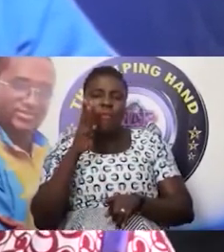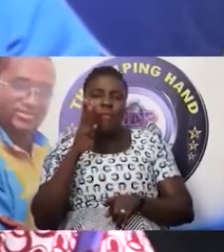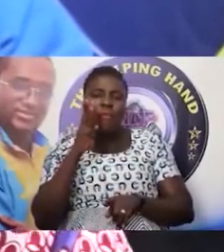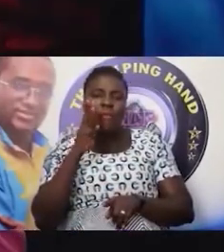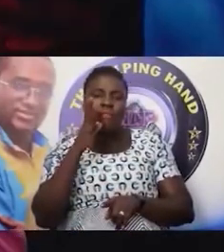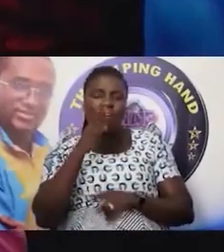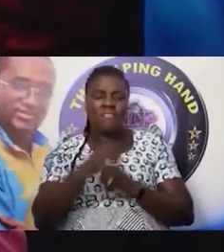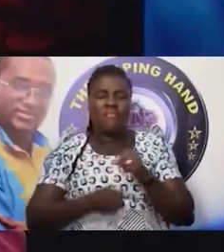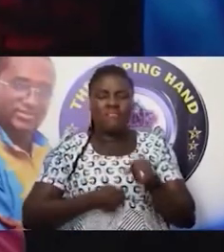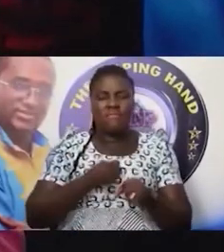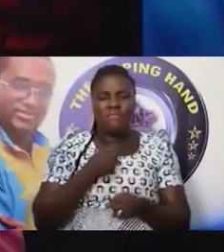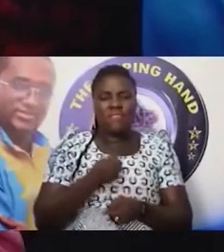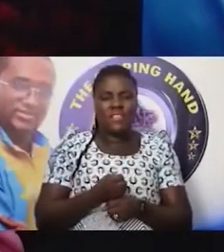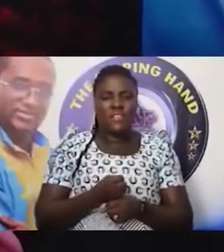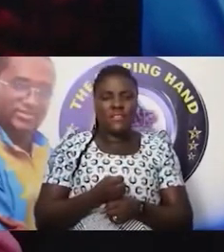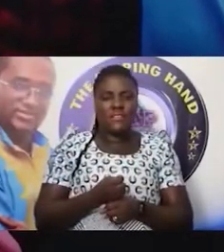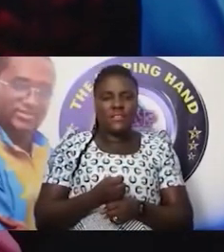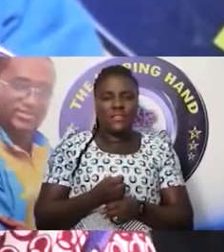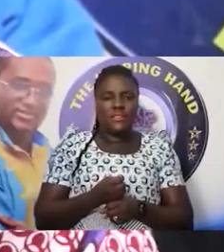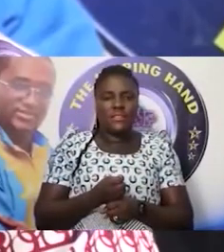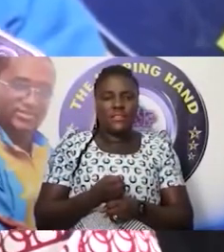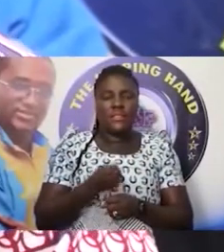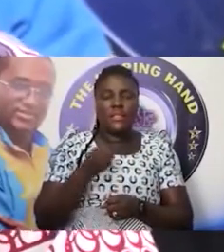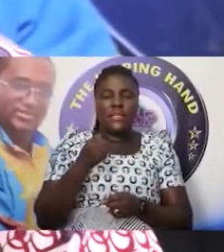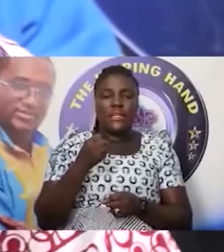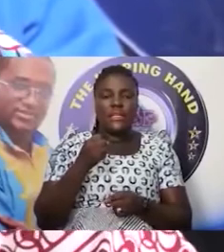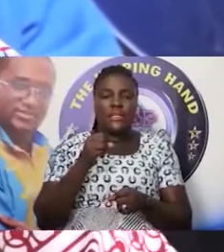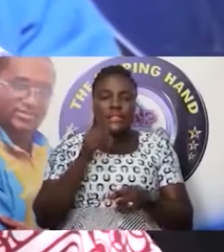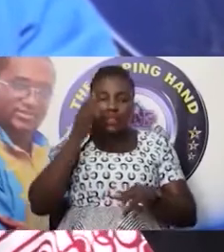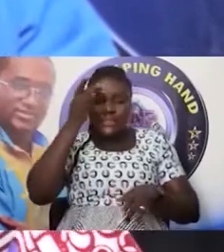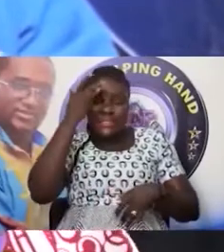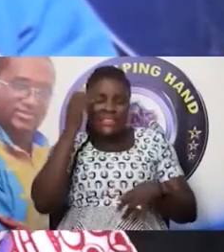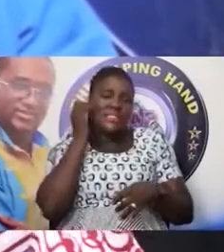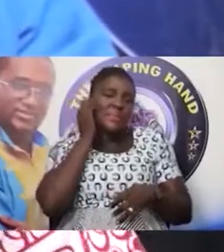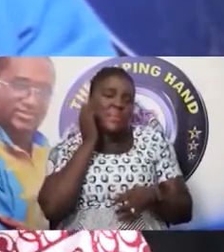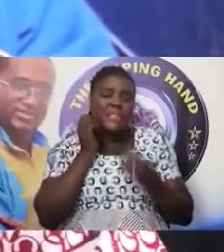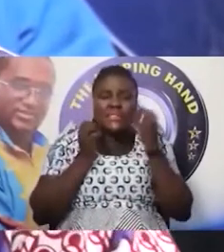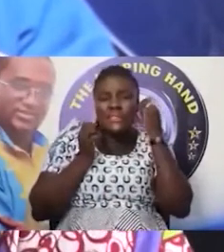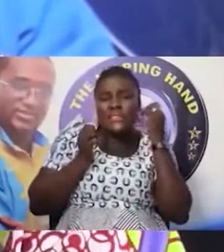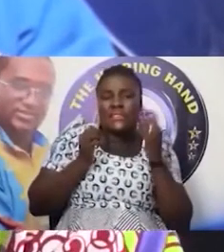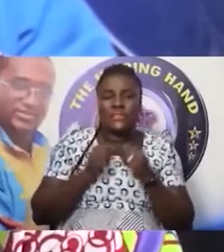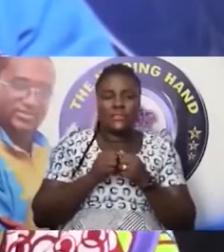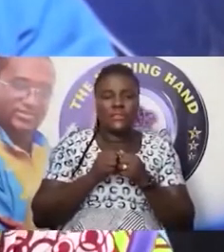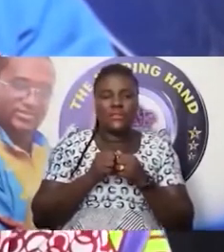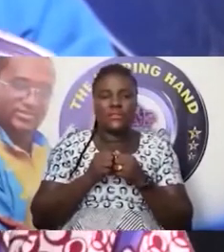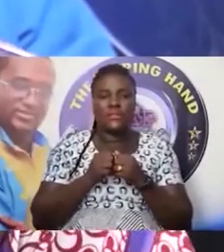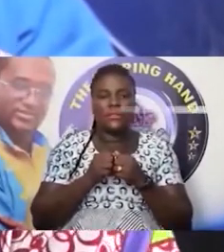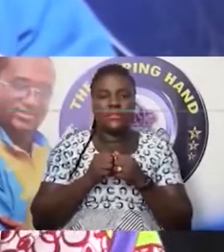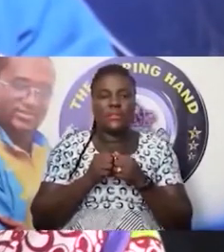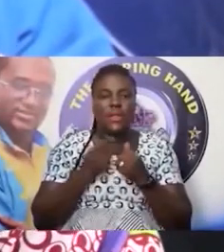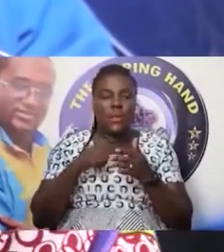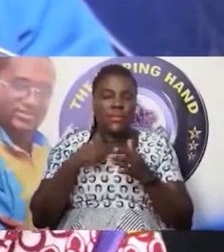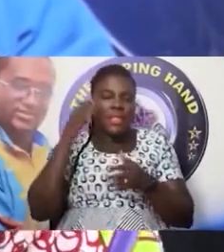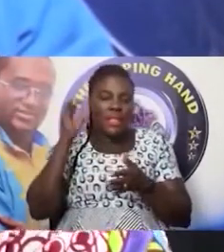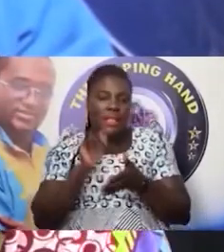buruya. Okay. Measles. Yes. So according to the MBT and say yebo me panye, and me cause that situation.